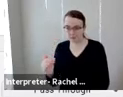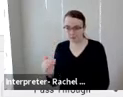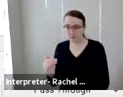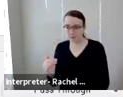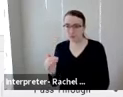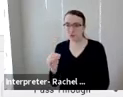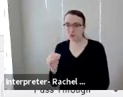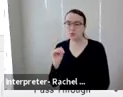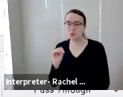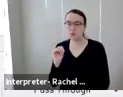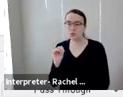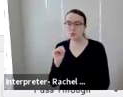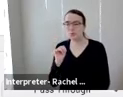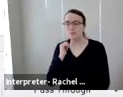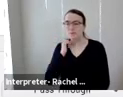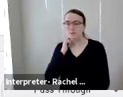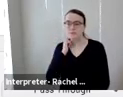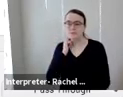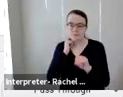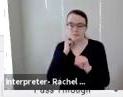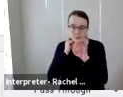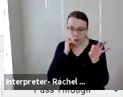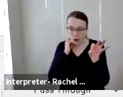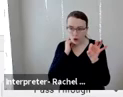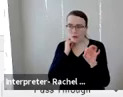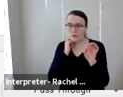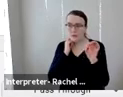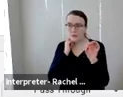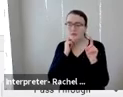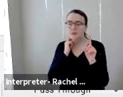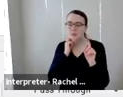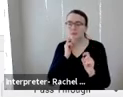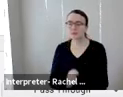tone that off for a second.